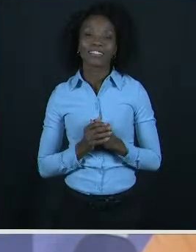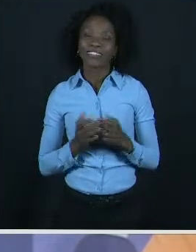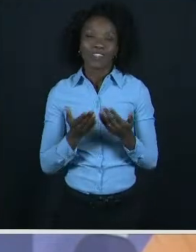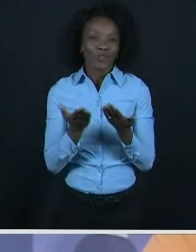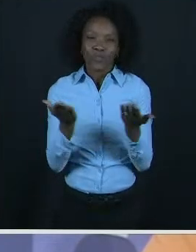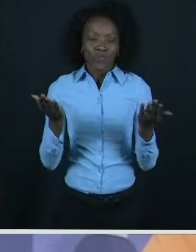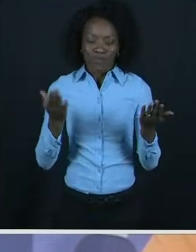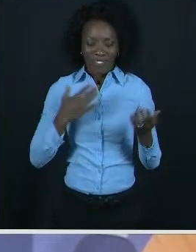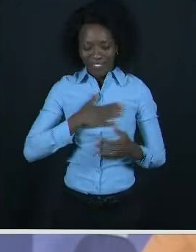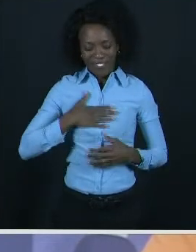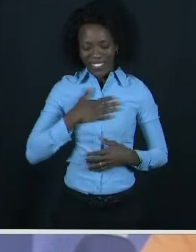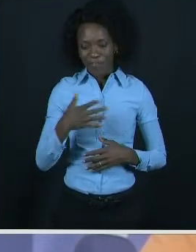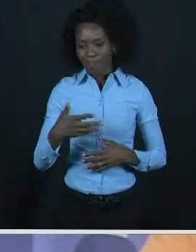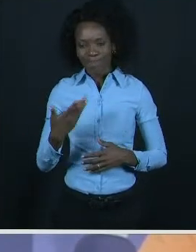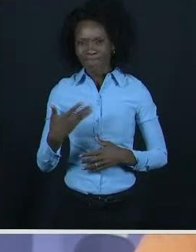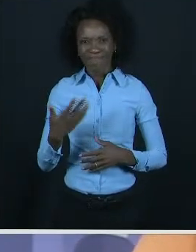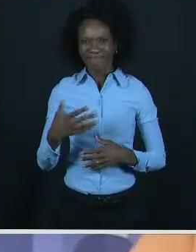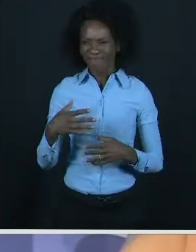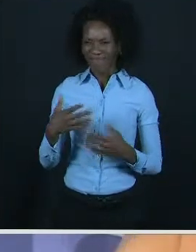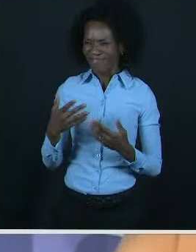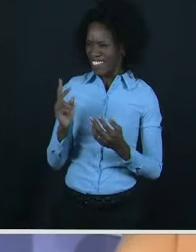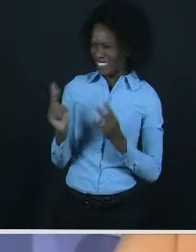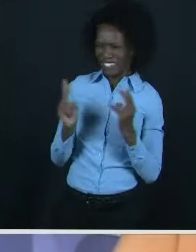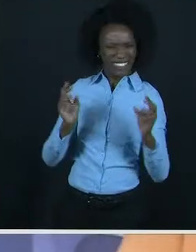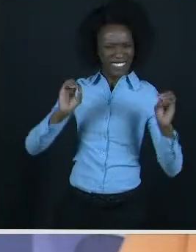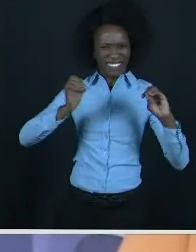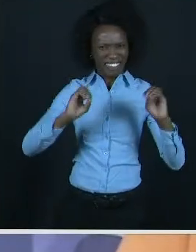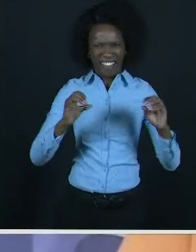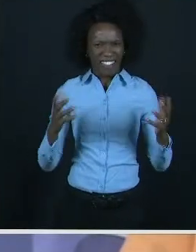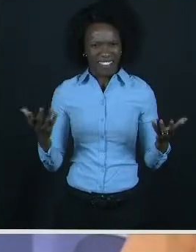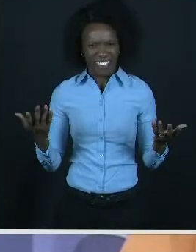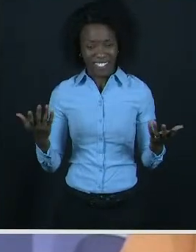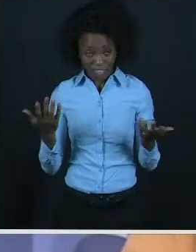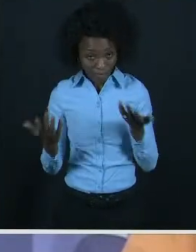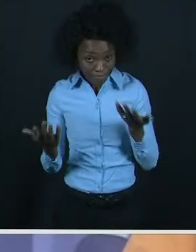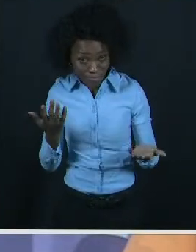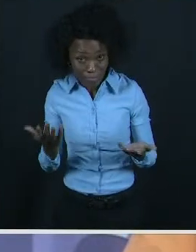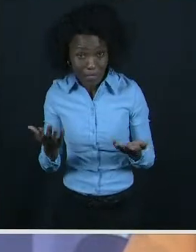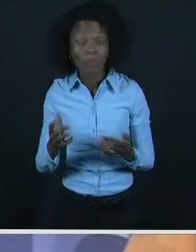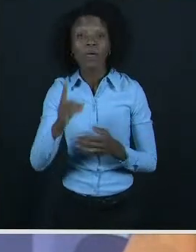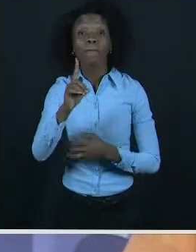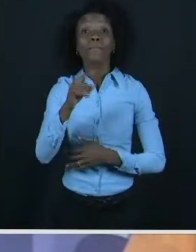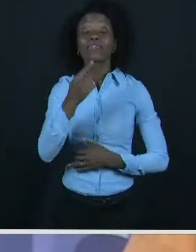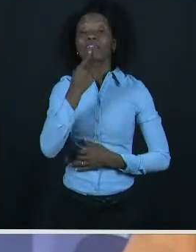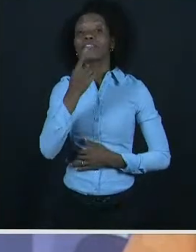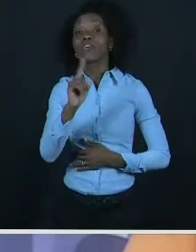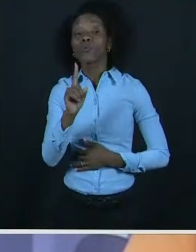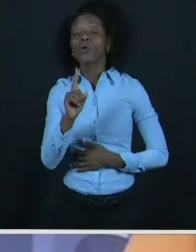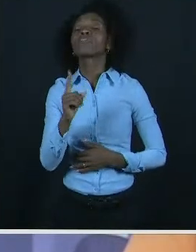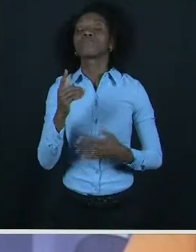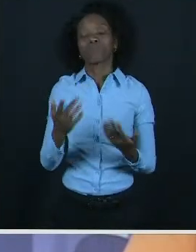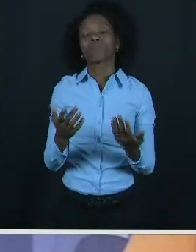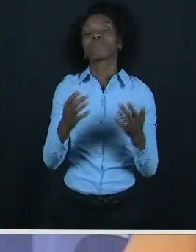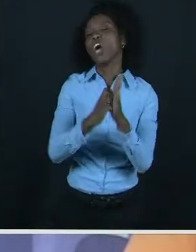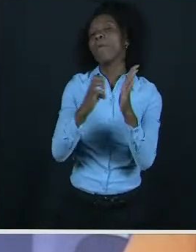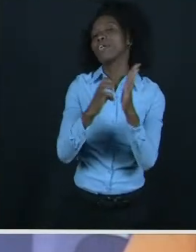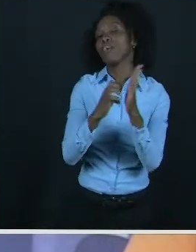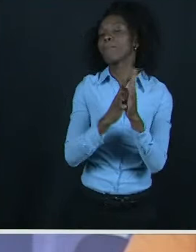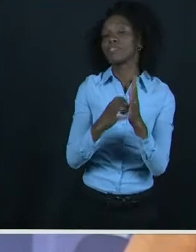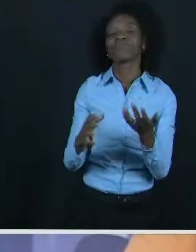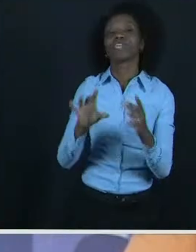recognize this very easily and quickly, but when we said, for instance, with the Department of